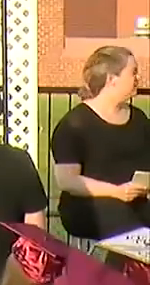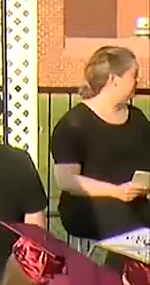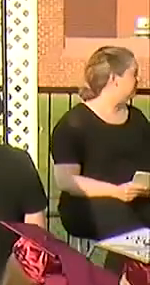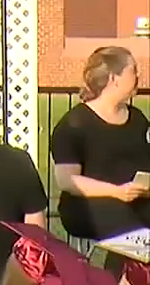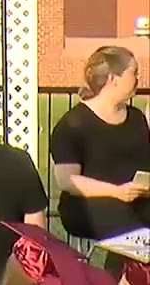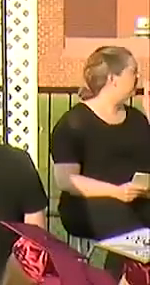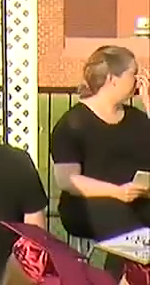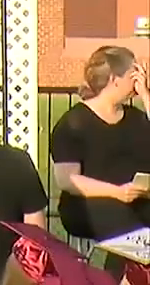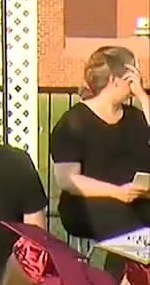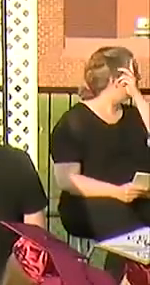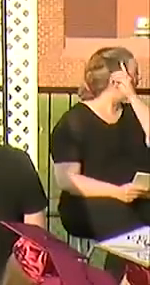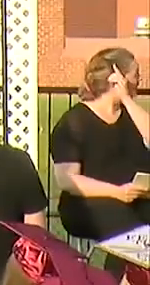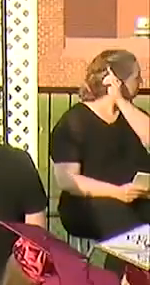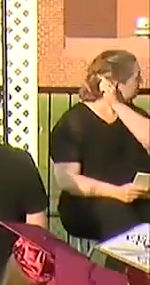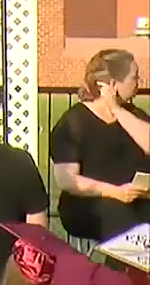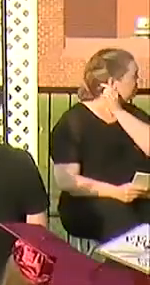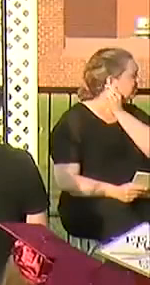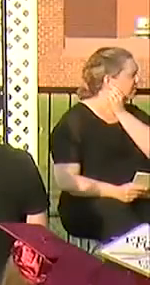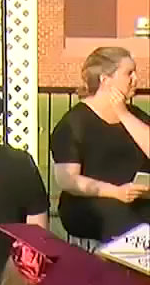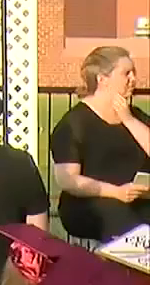Olivia Lucia Cole Morgan.